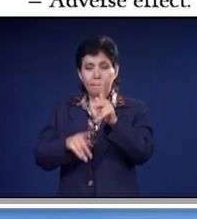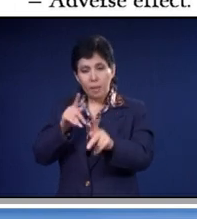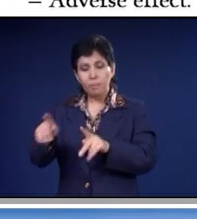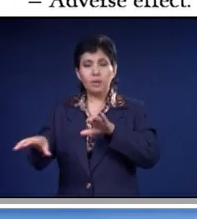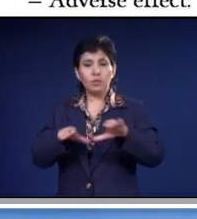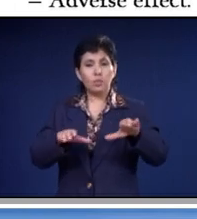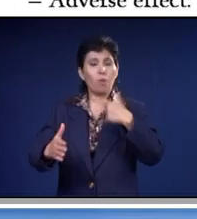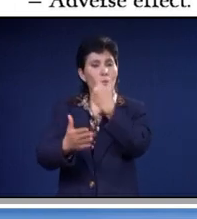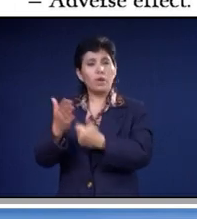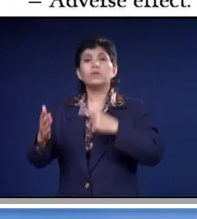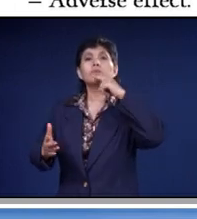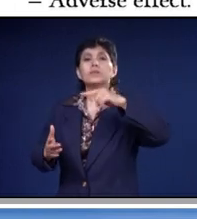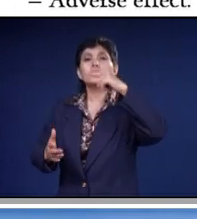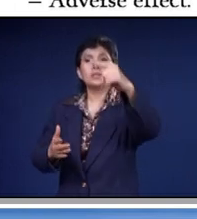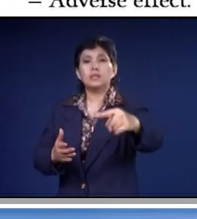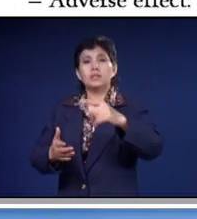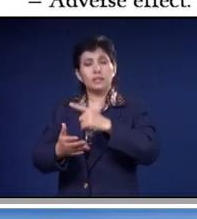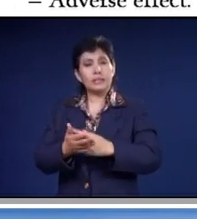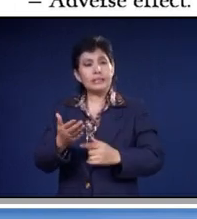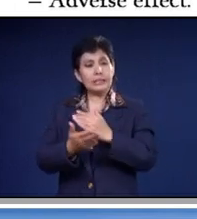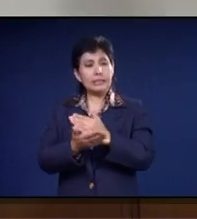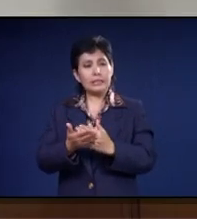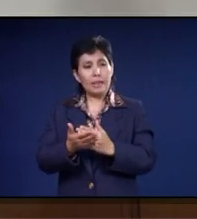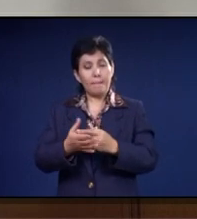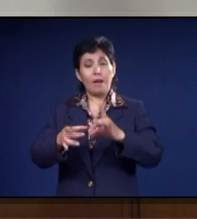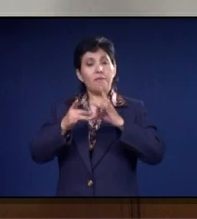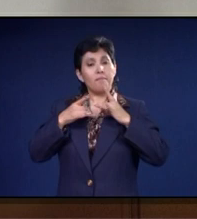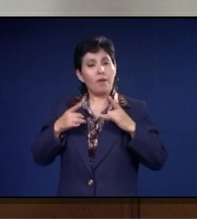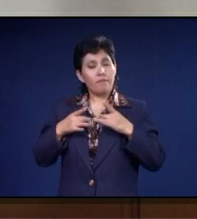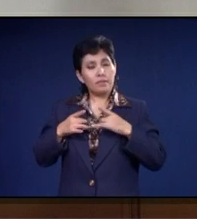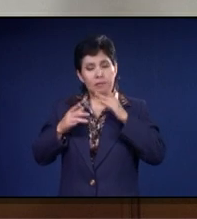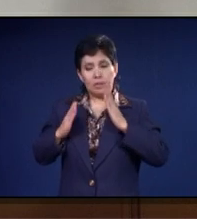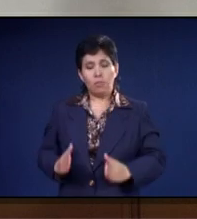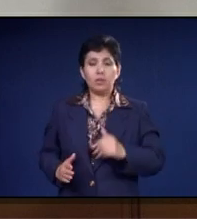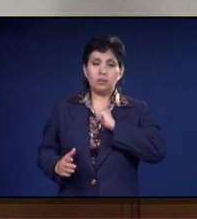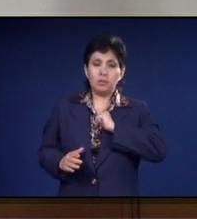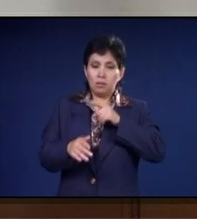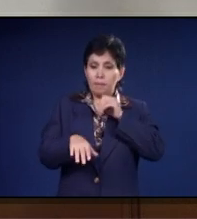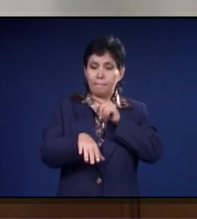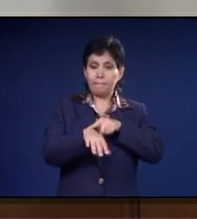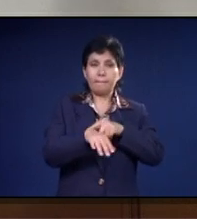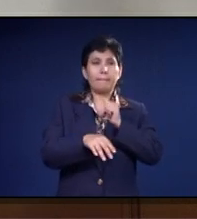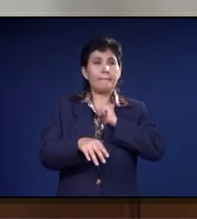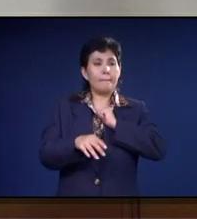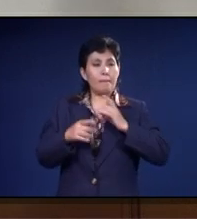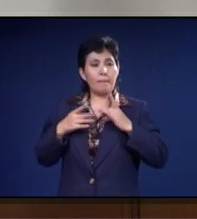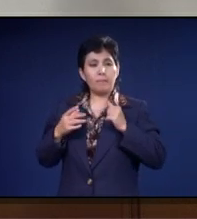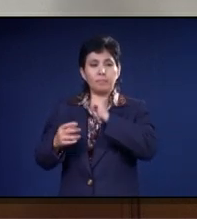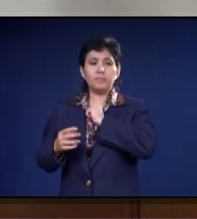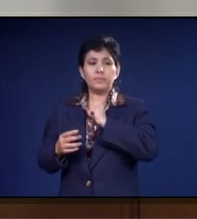you say. Now, self-fulfilling prophecy is a bit dangerous, especially for parents, beware of